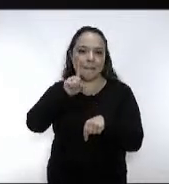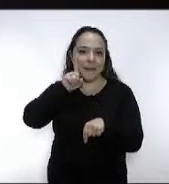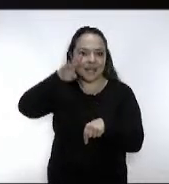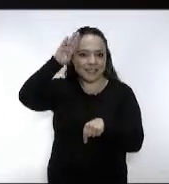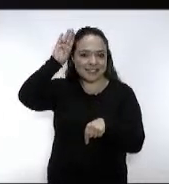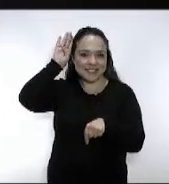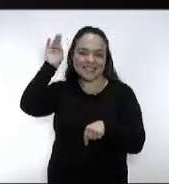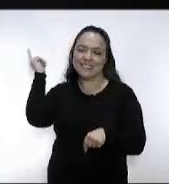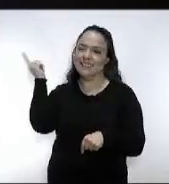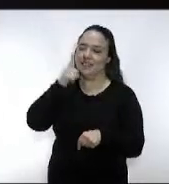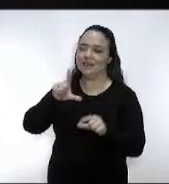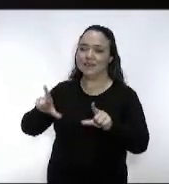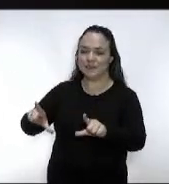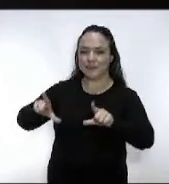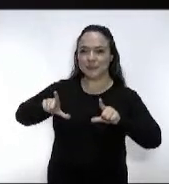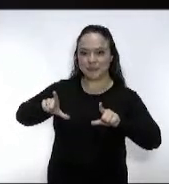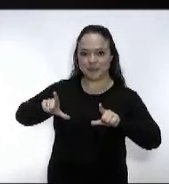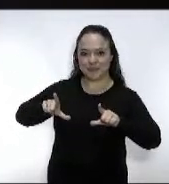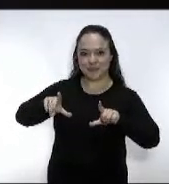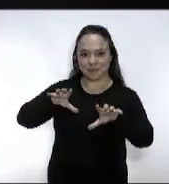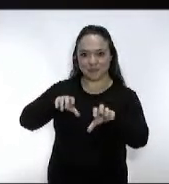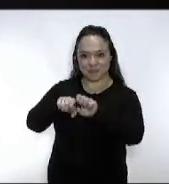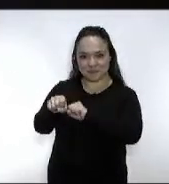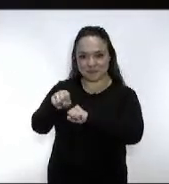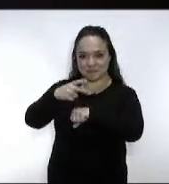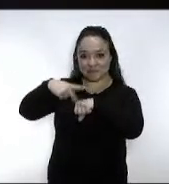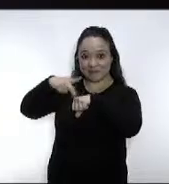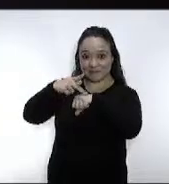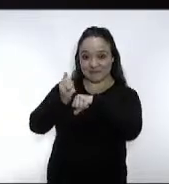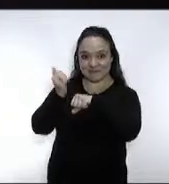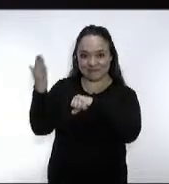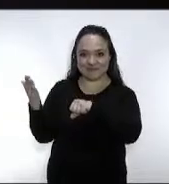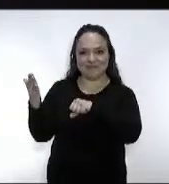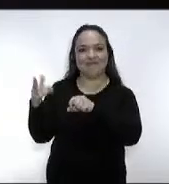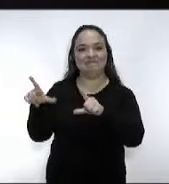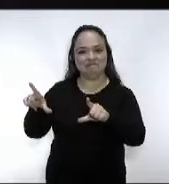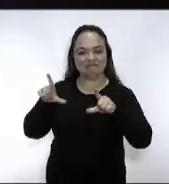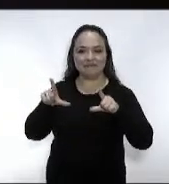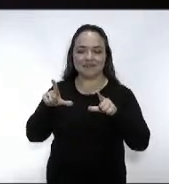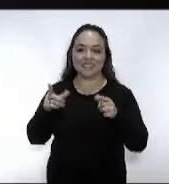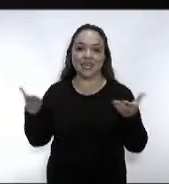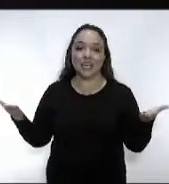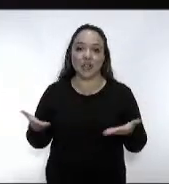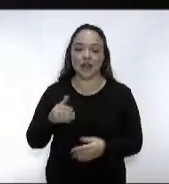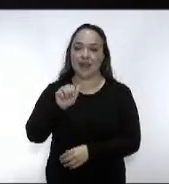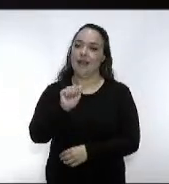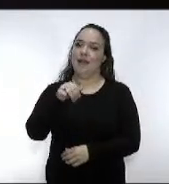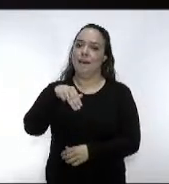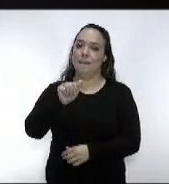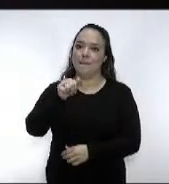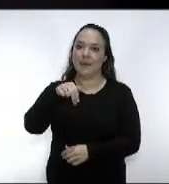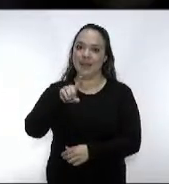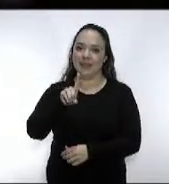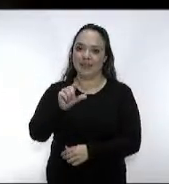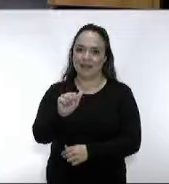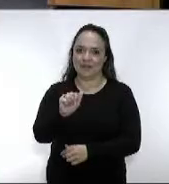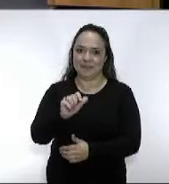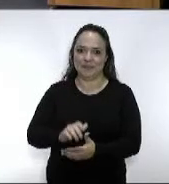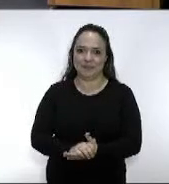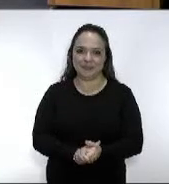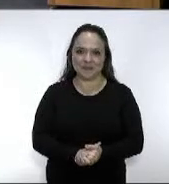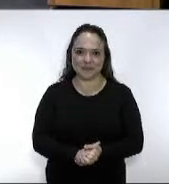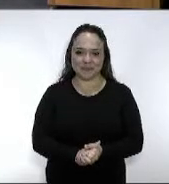American Academy. They have just conquered their international diploma. We'd like to call